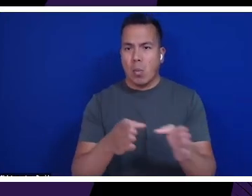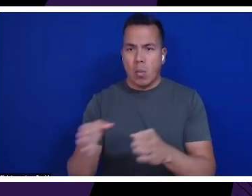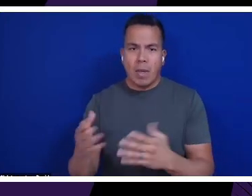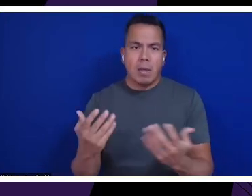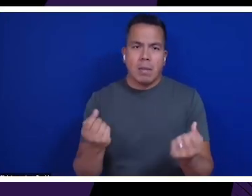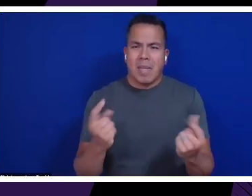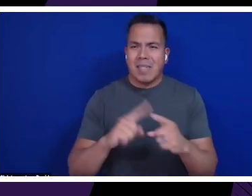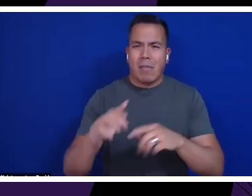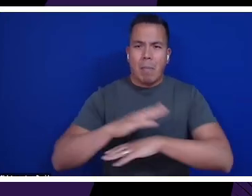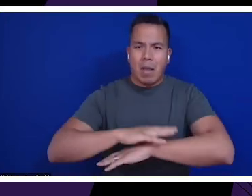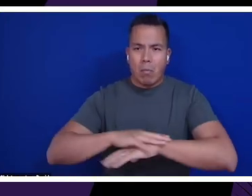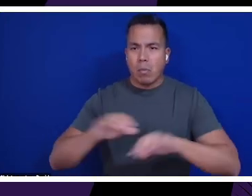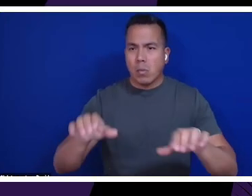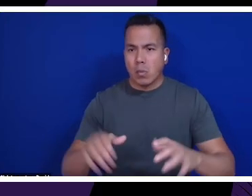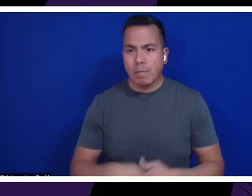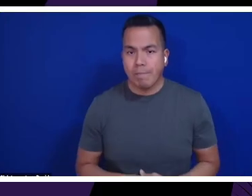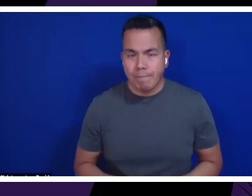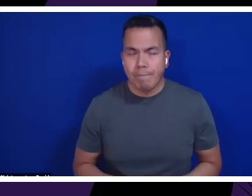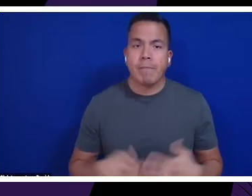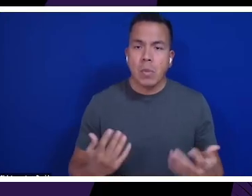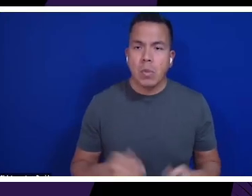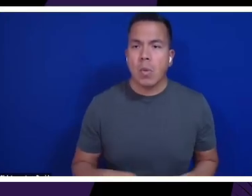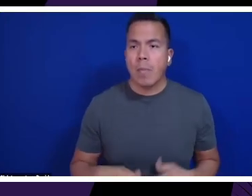So yeah, so going forward,